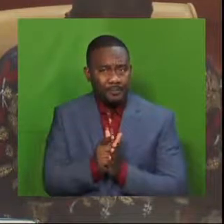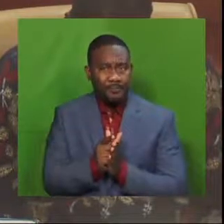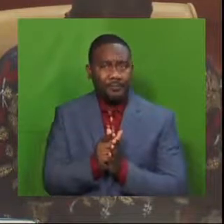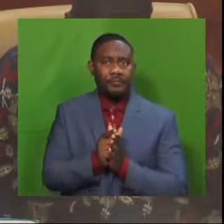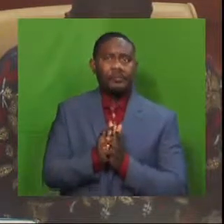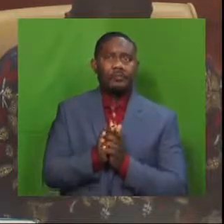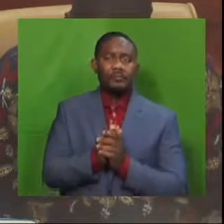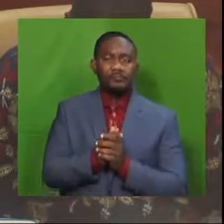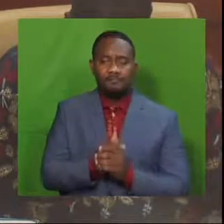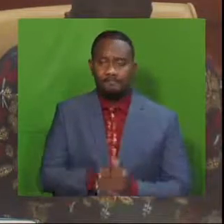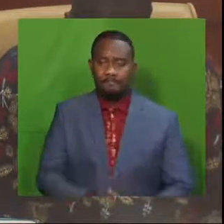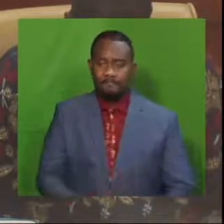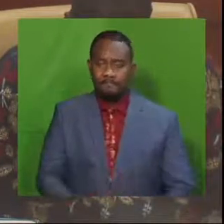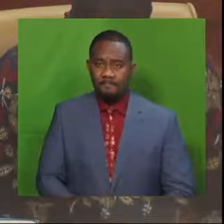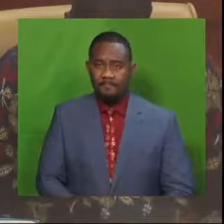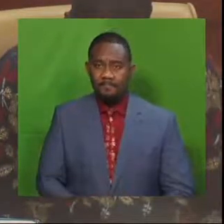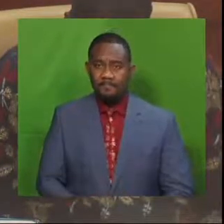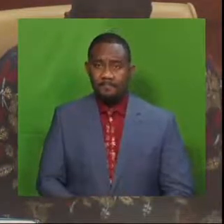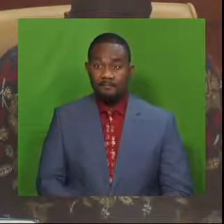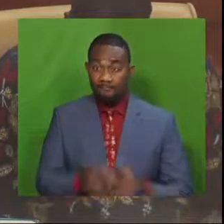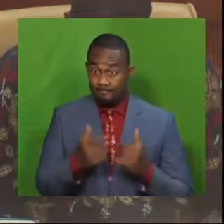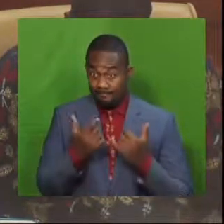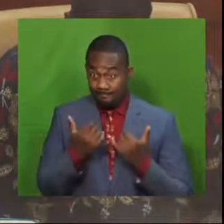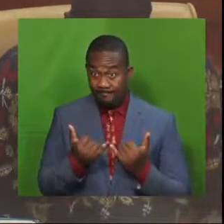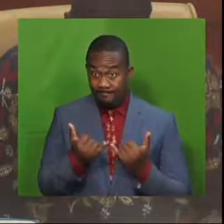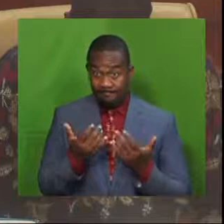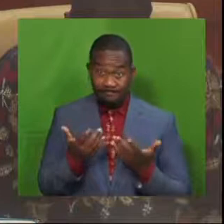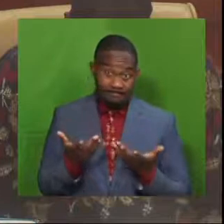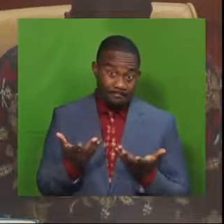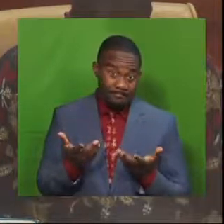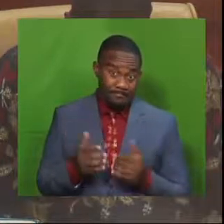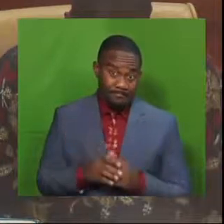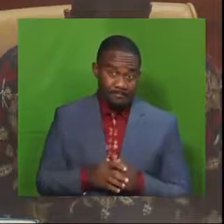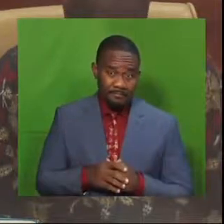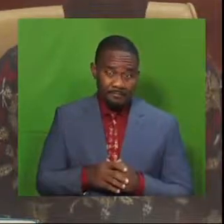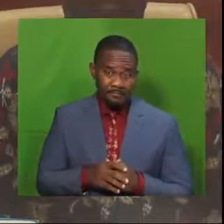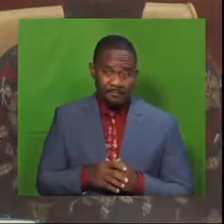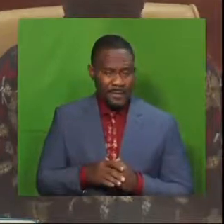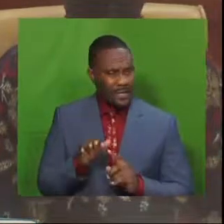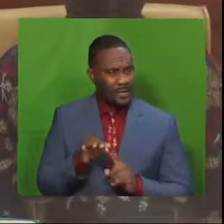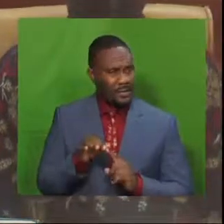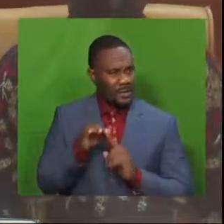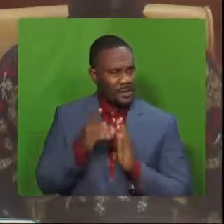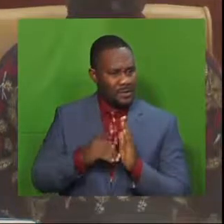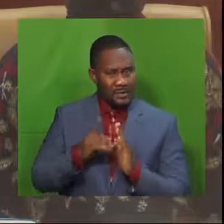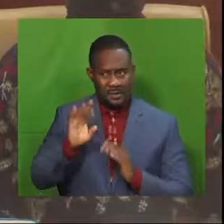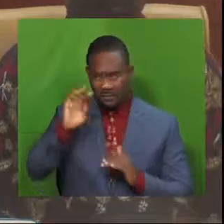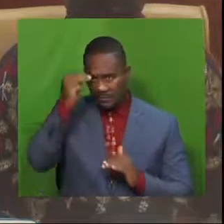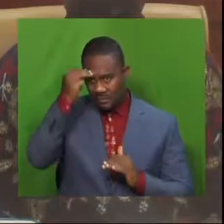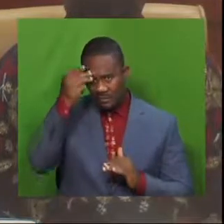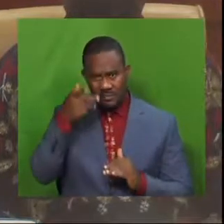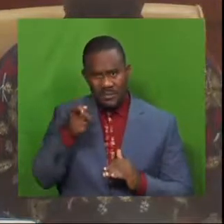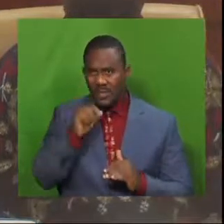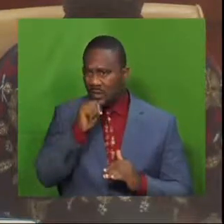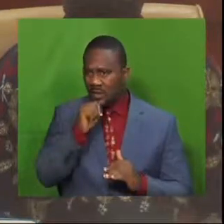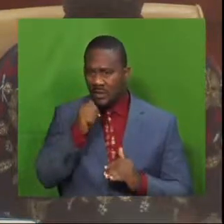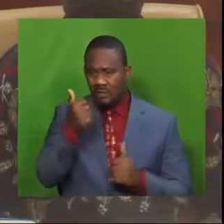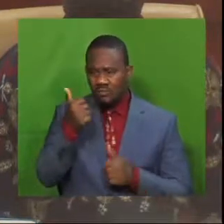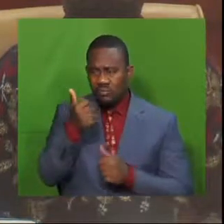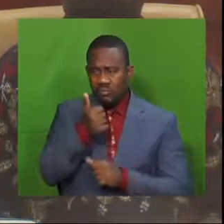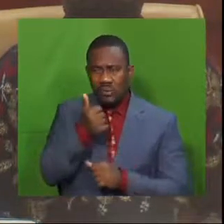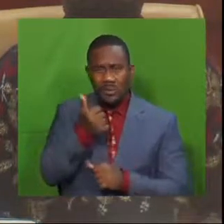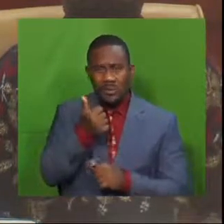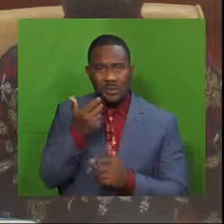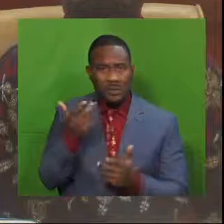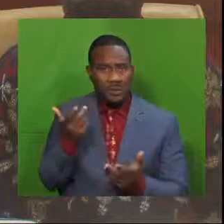enacted in this House. As we speak, the Special Development Ministry is not under any ministry now, it's now